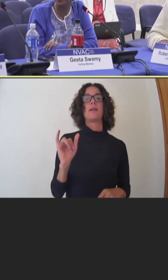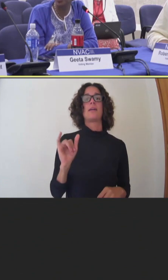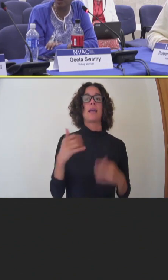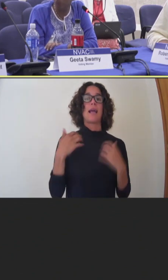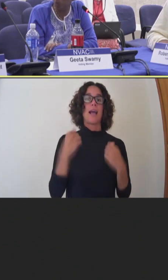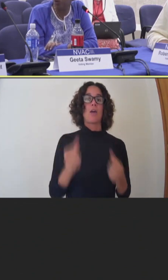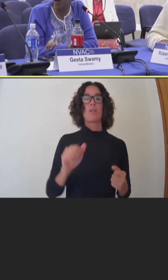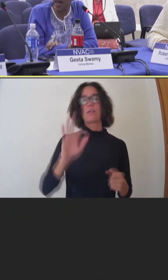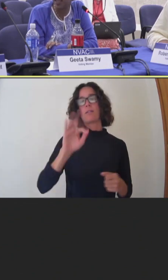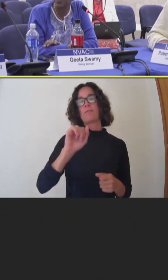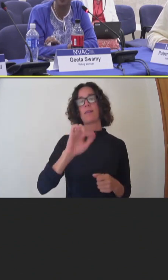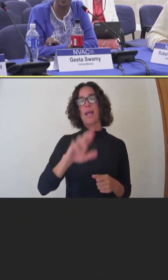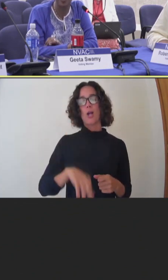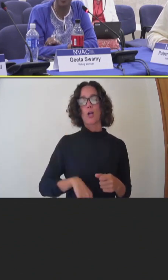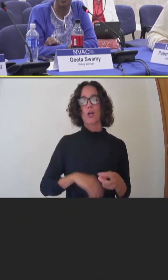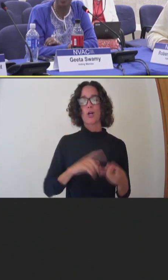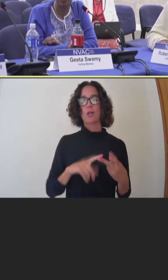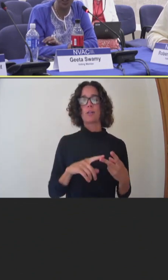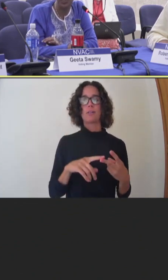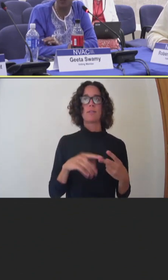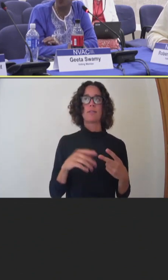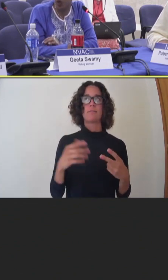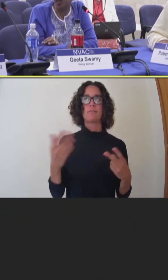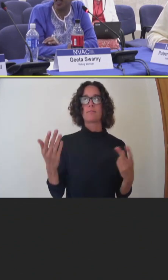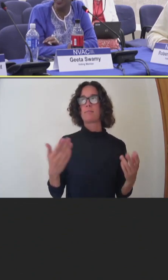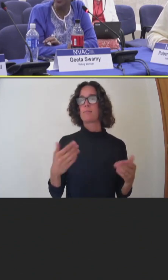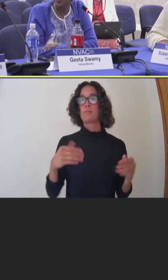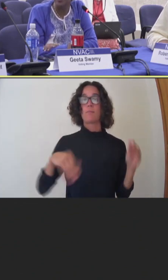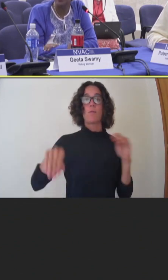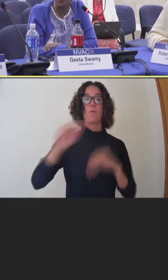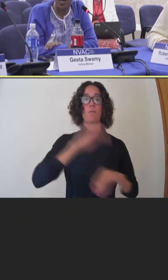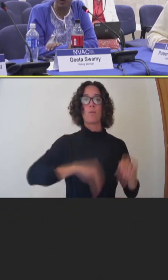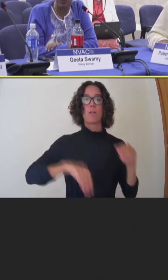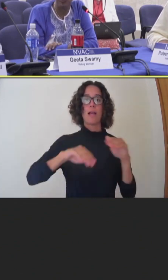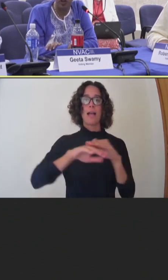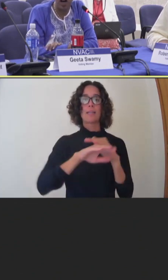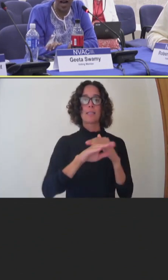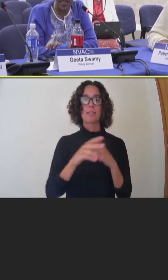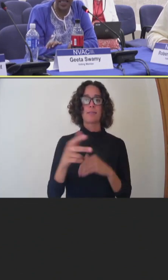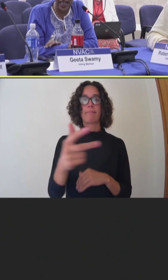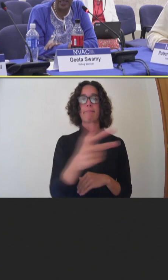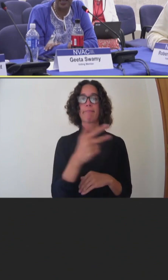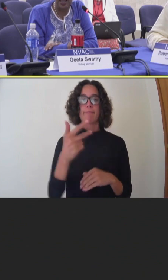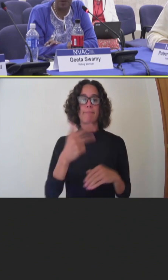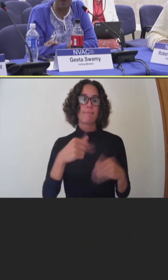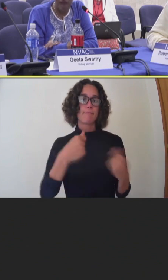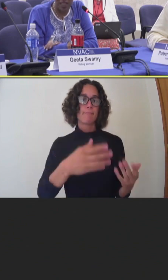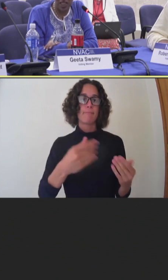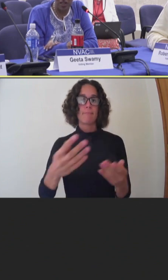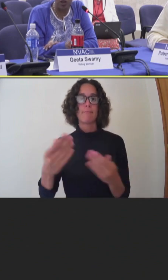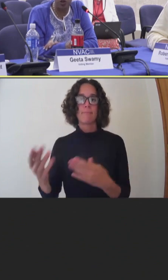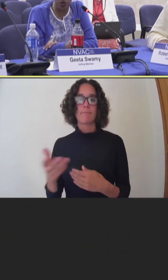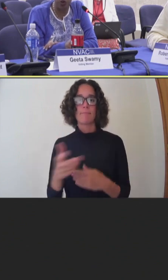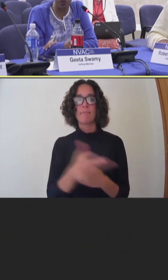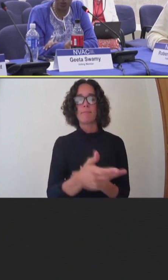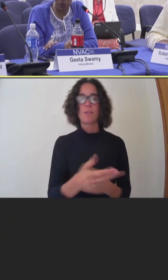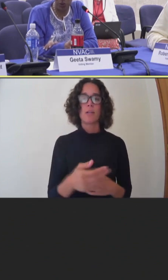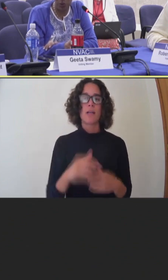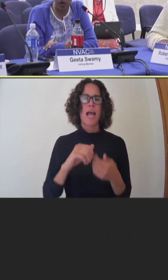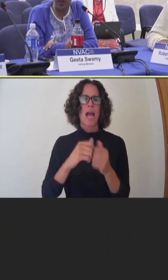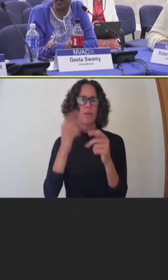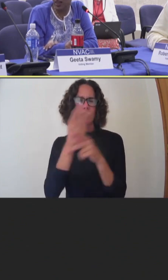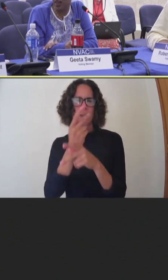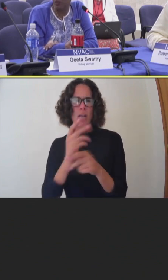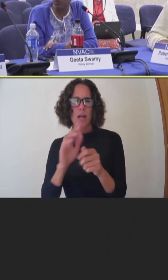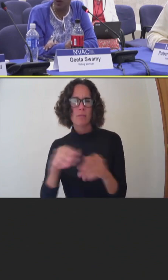having mobile access really did work. And so how do we figure out how to get vaccines to people where